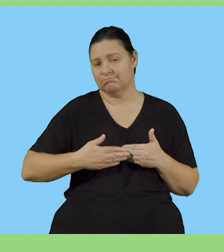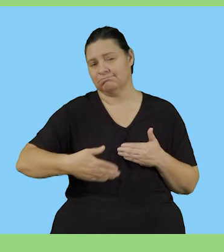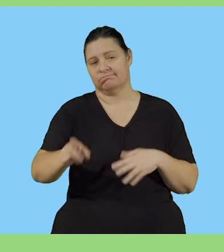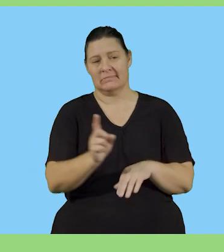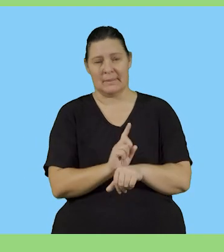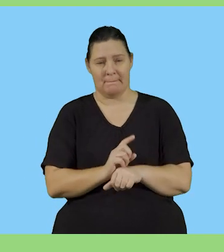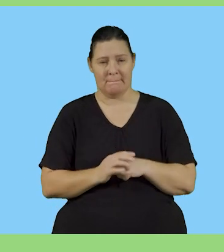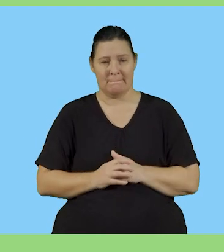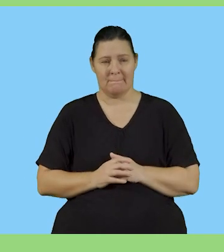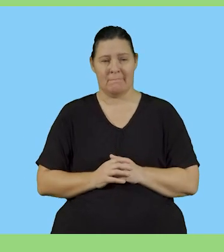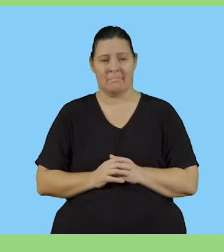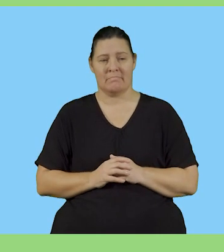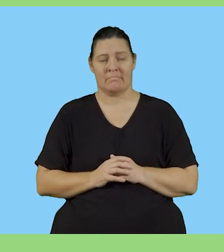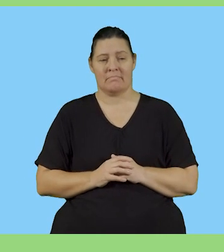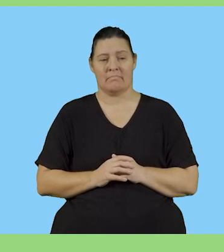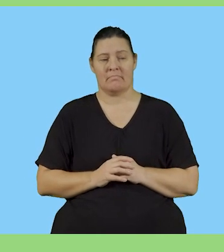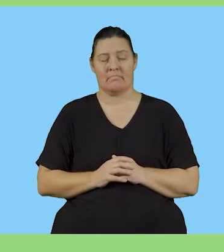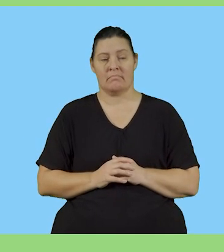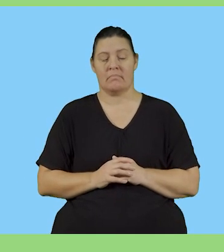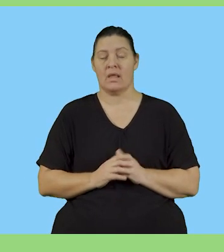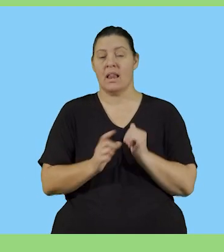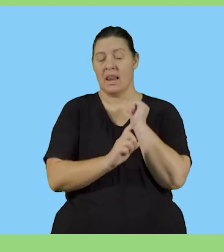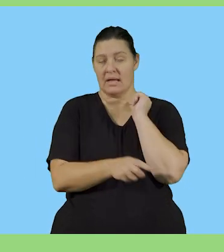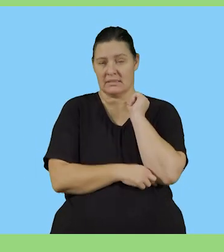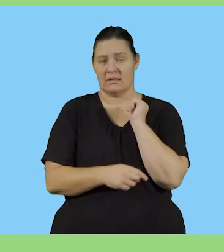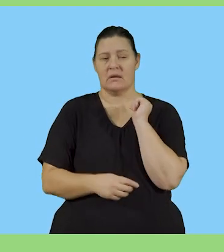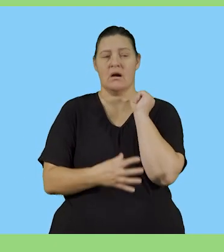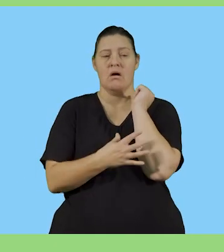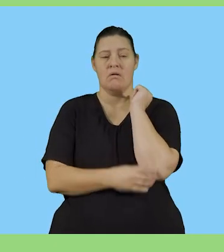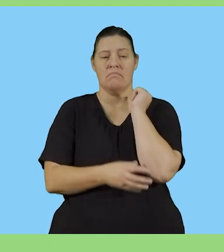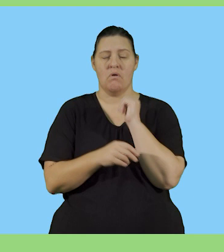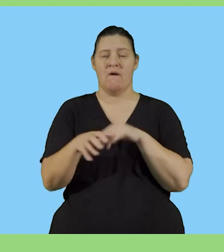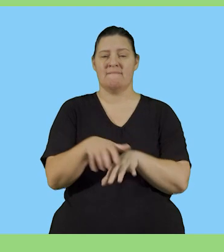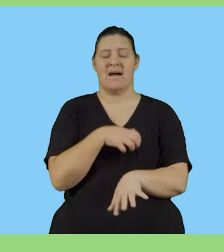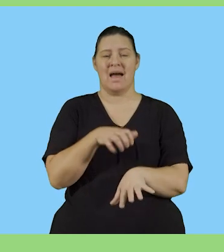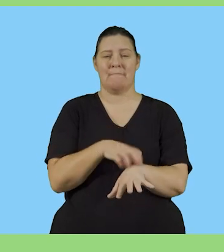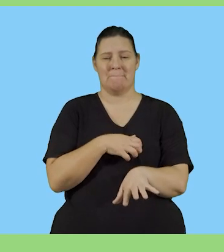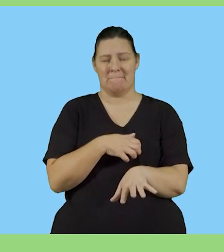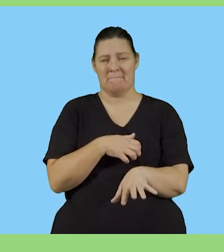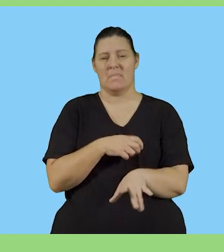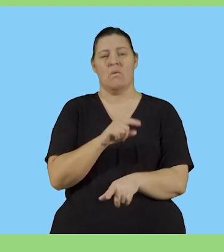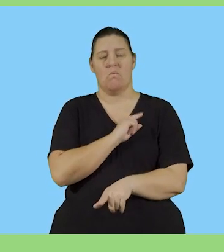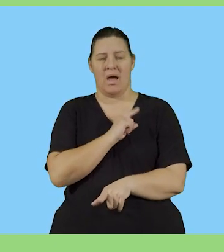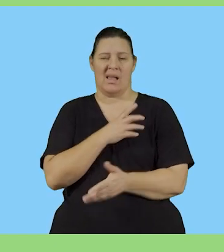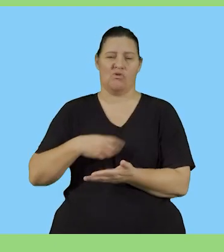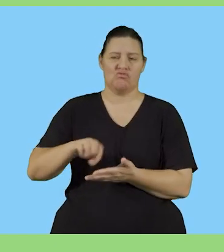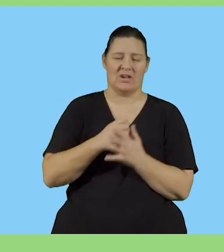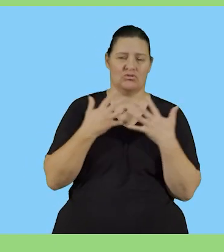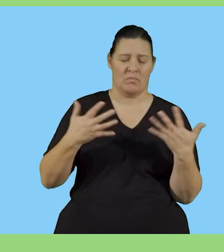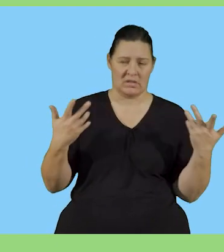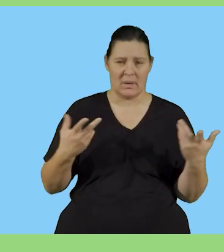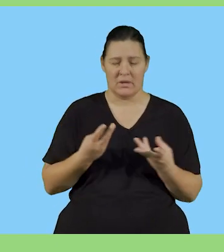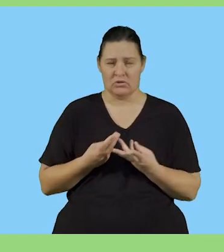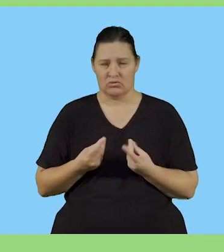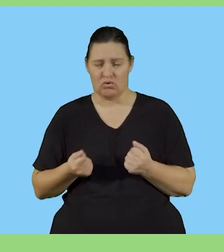long period. And lastly, we have poor farming practices such as overgrazing leading